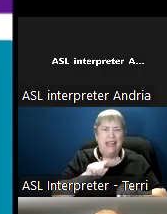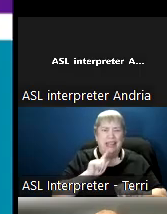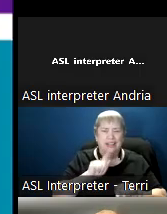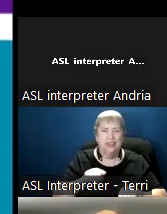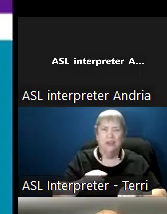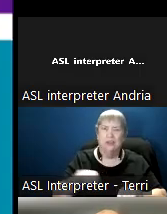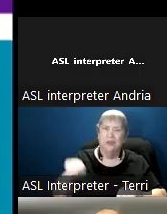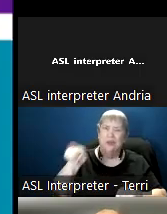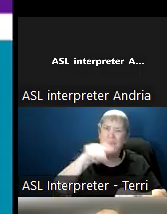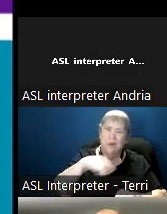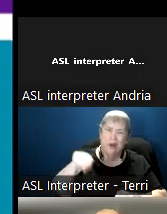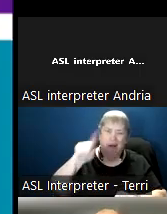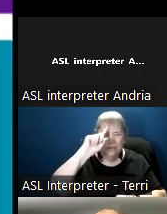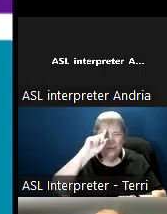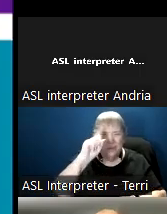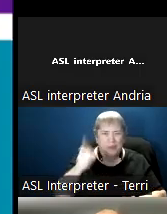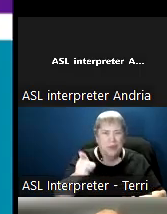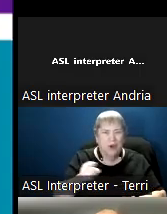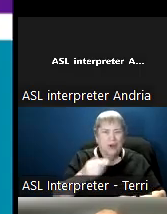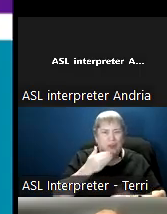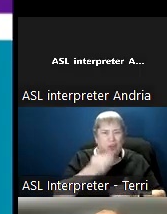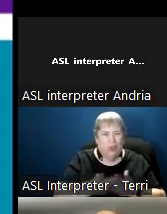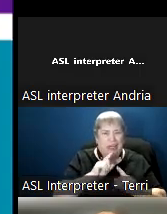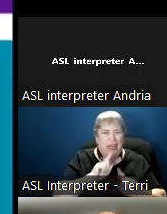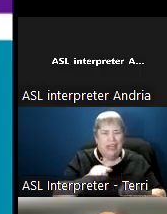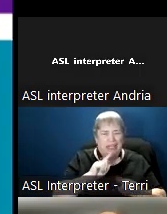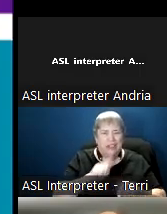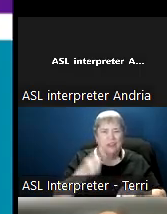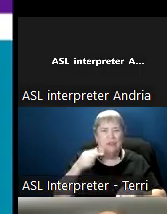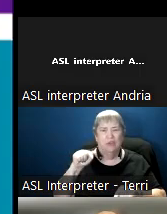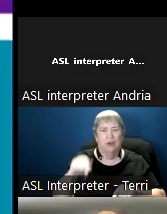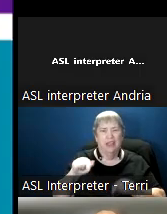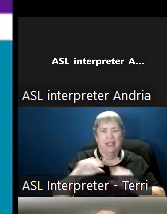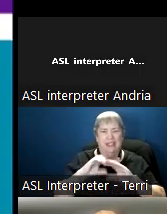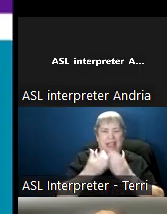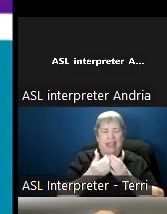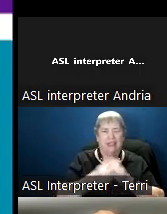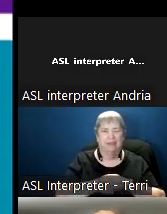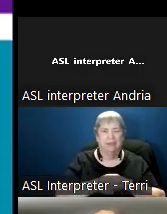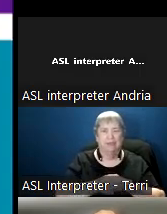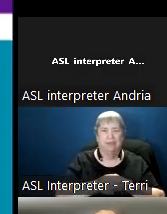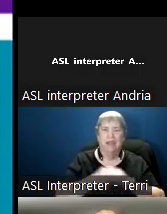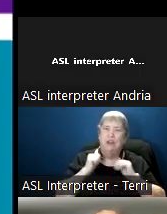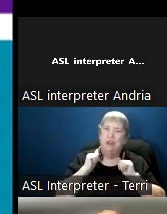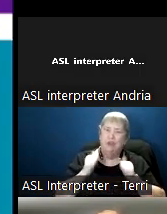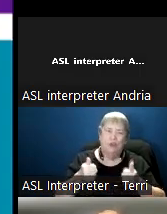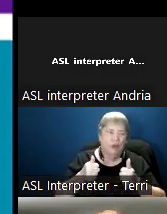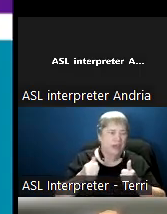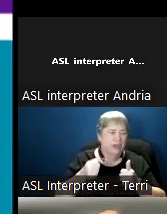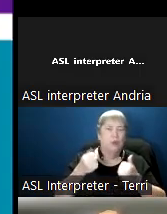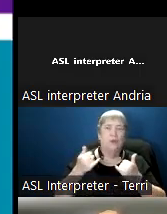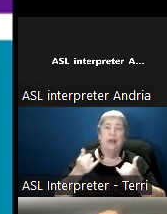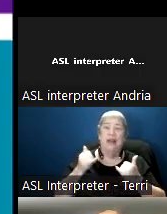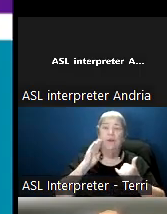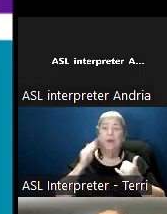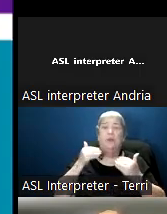smarties here, I see, in this particular training class. Well, great. Let's go ahead